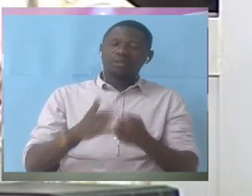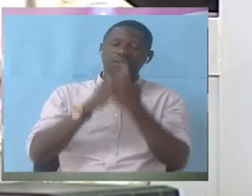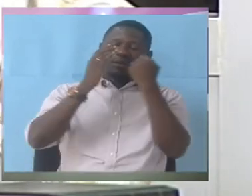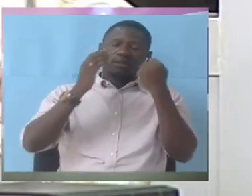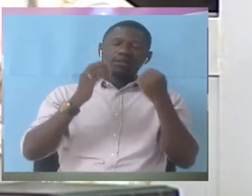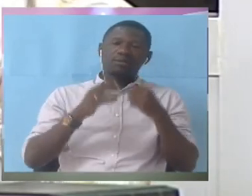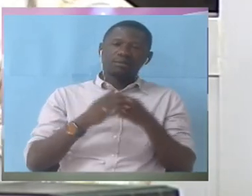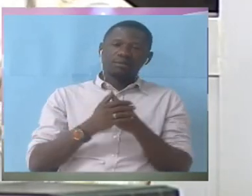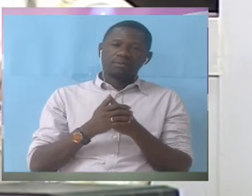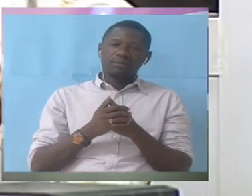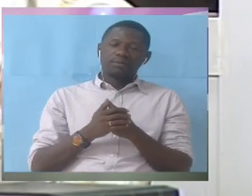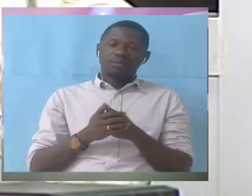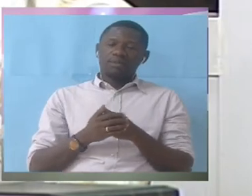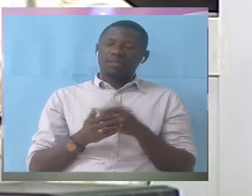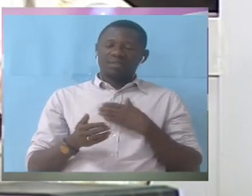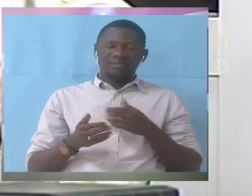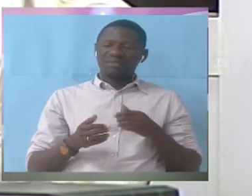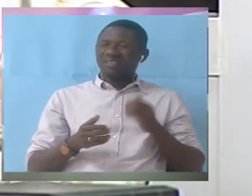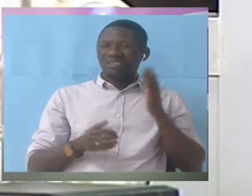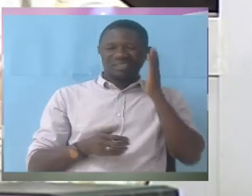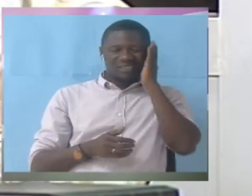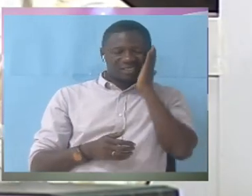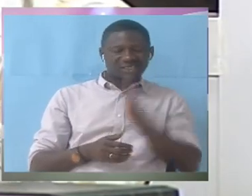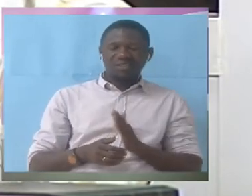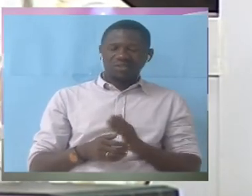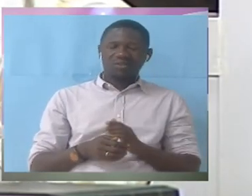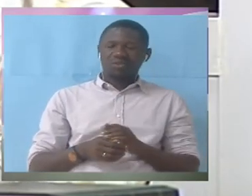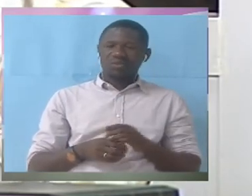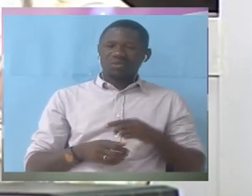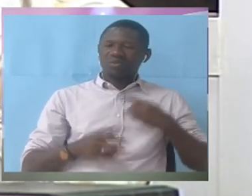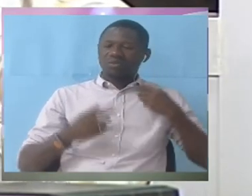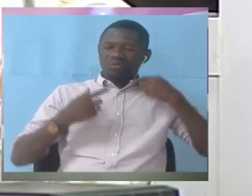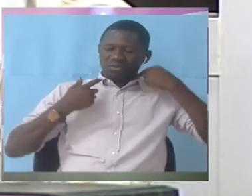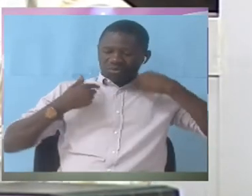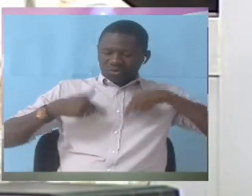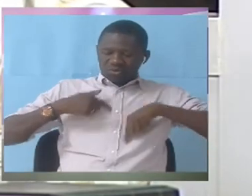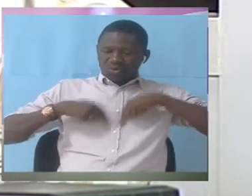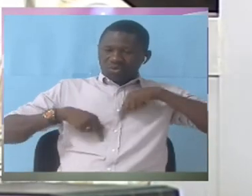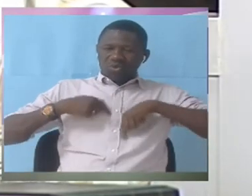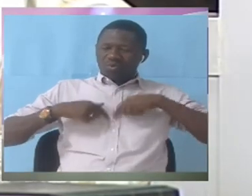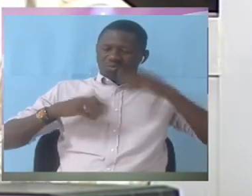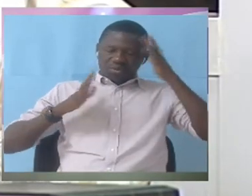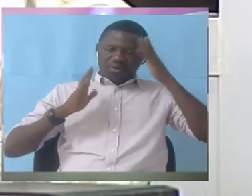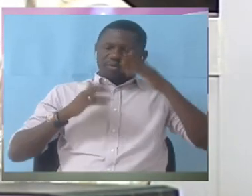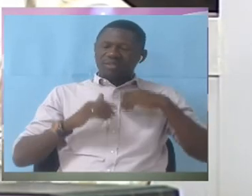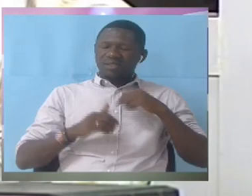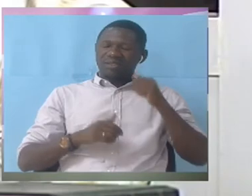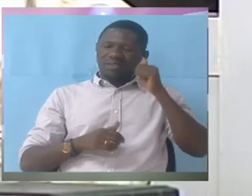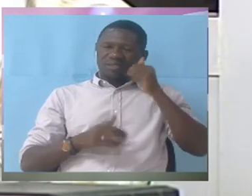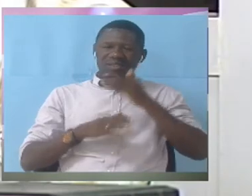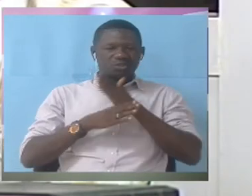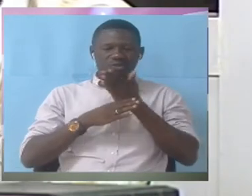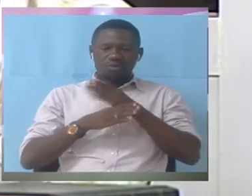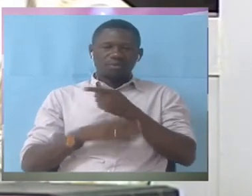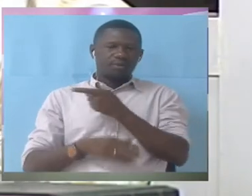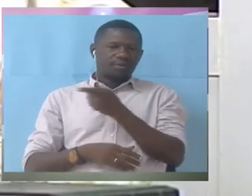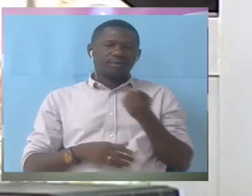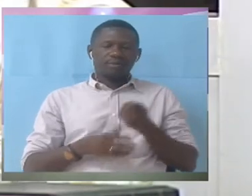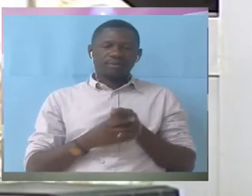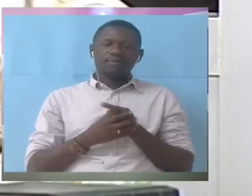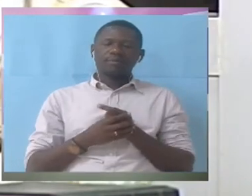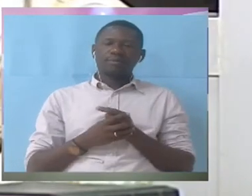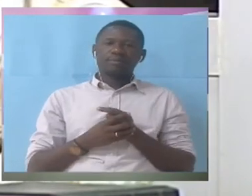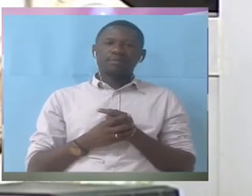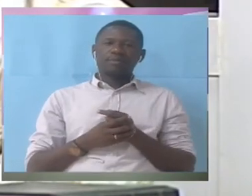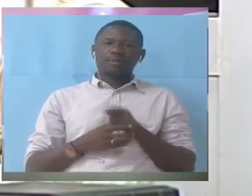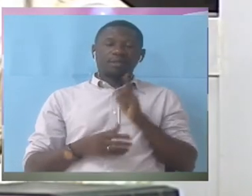war ko yobu ala neurological problems that used to really disturb him so after the session he had